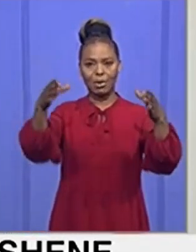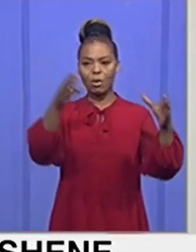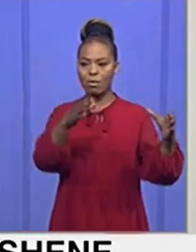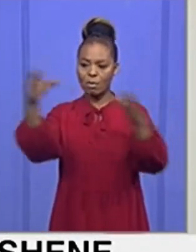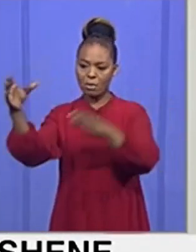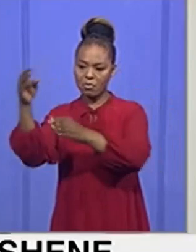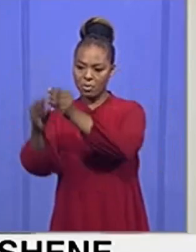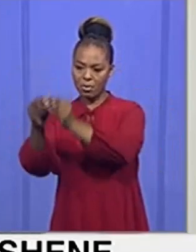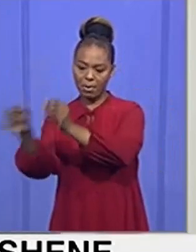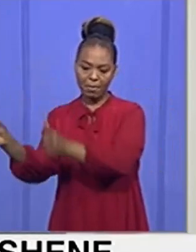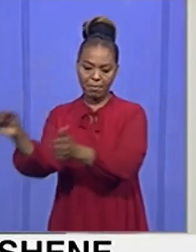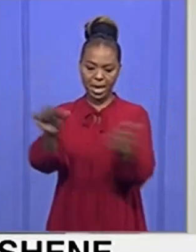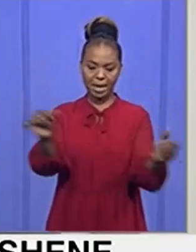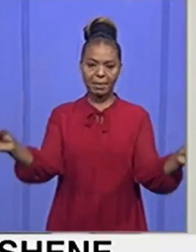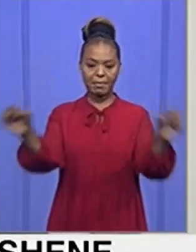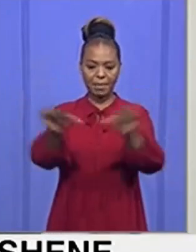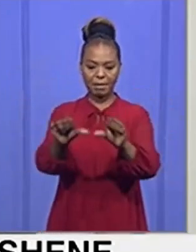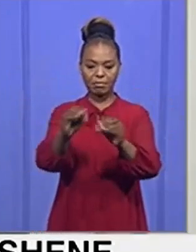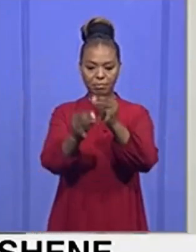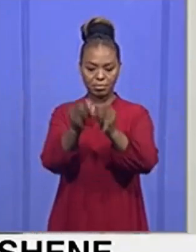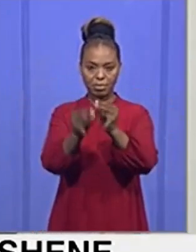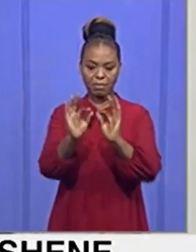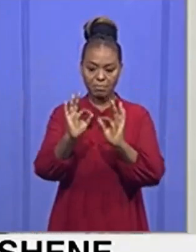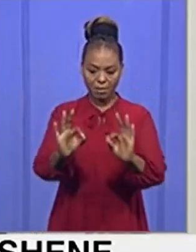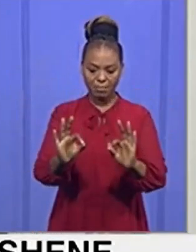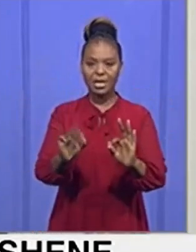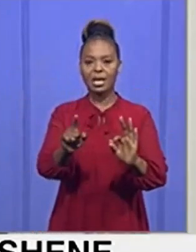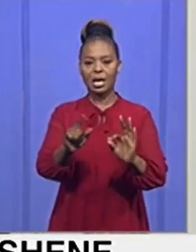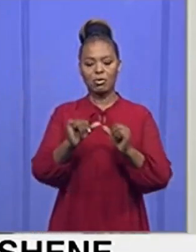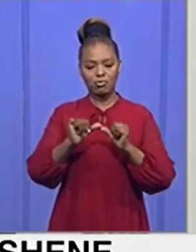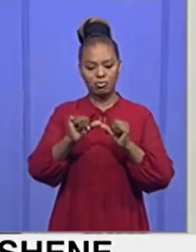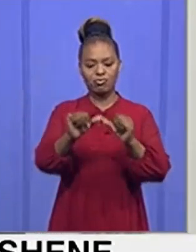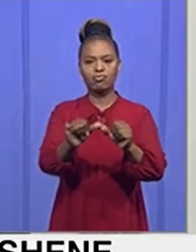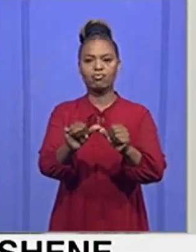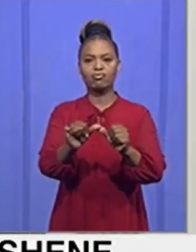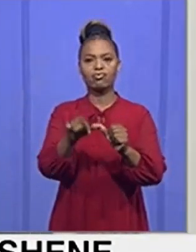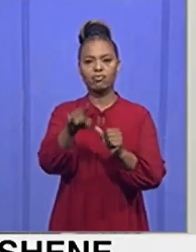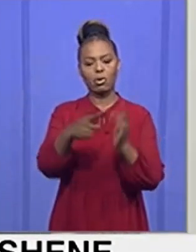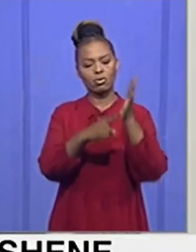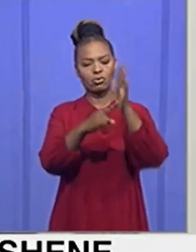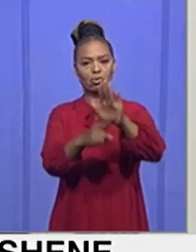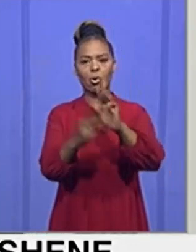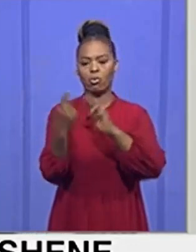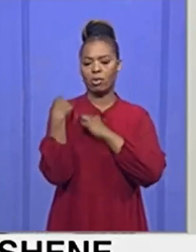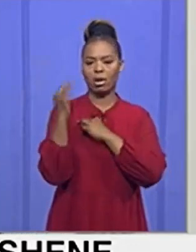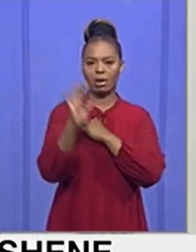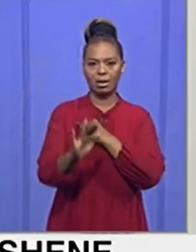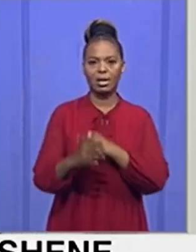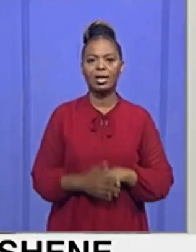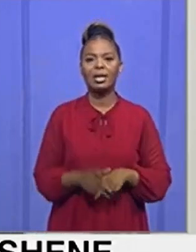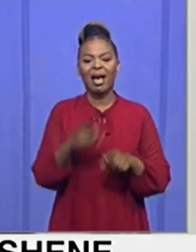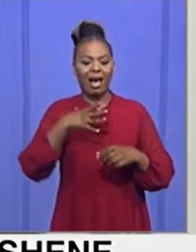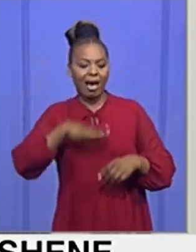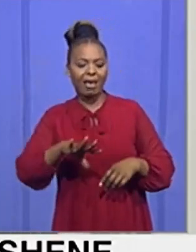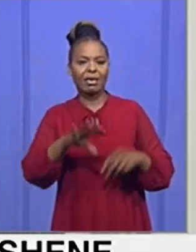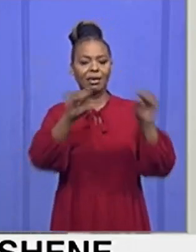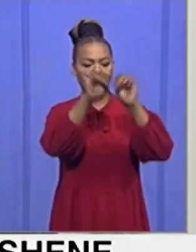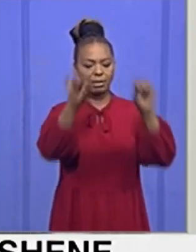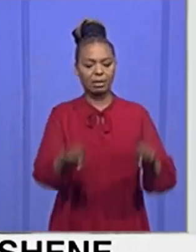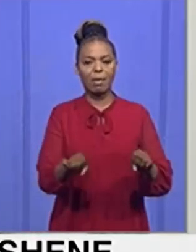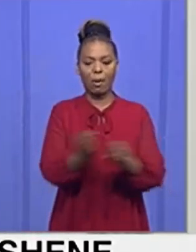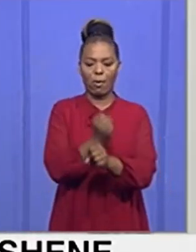return, they show significant health from the number of hours that they'll be operating, but also approximating,